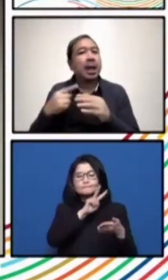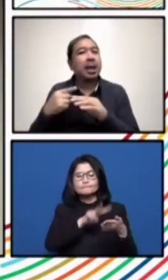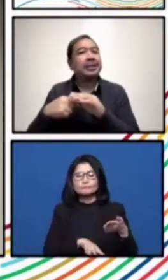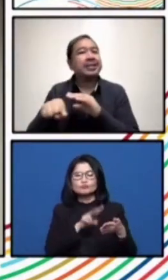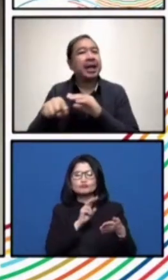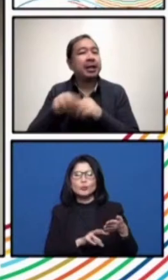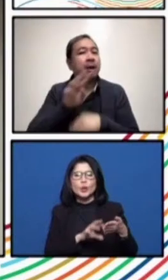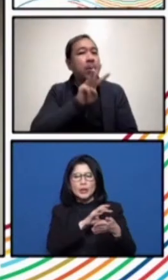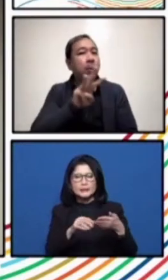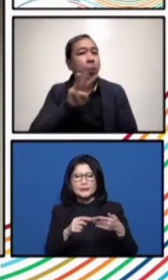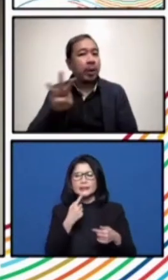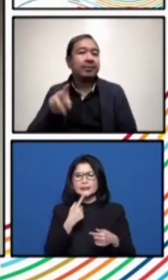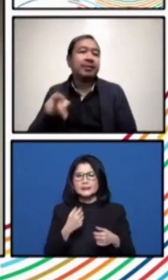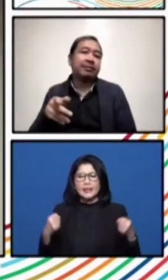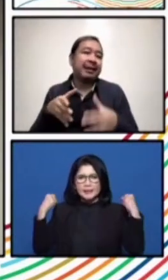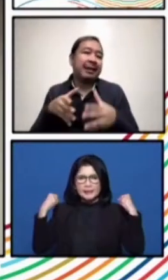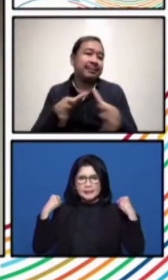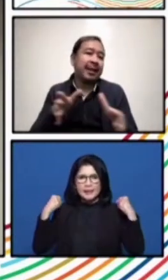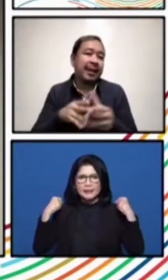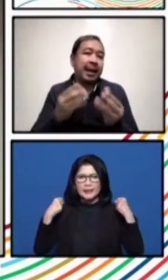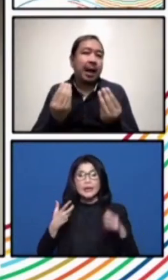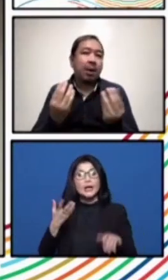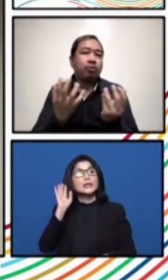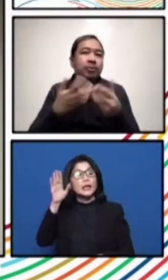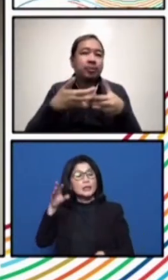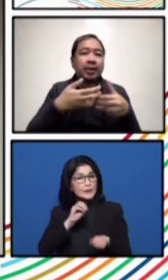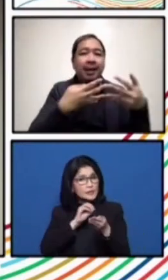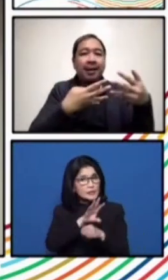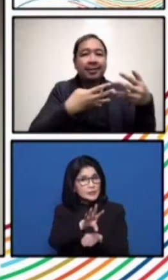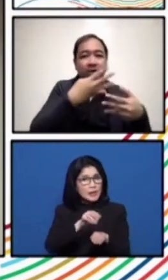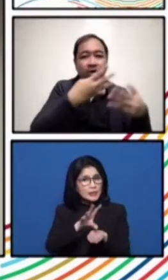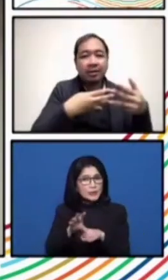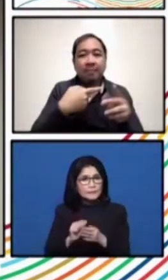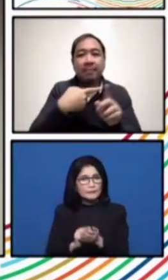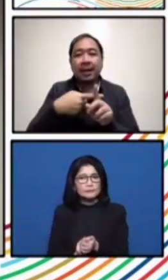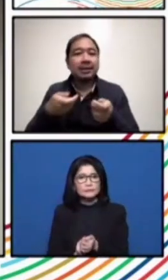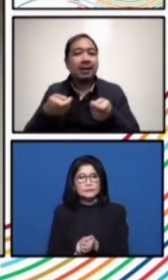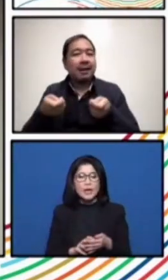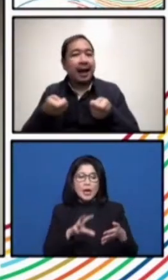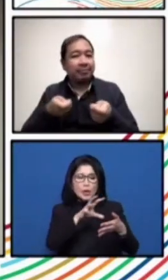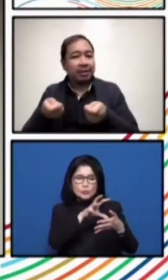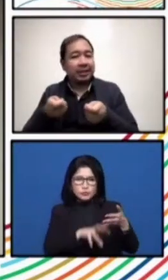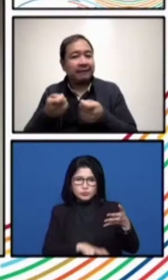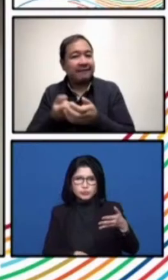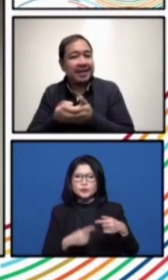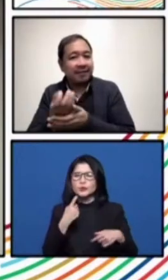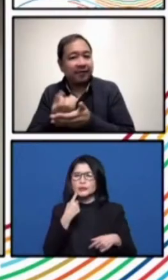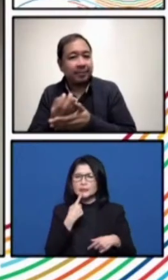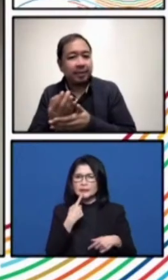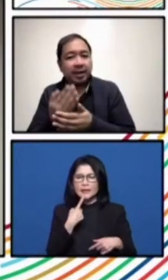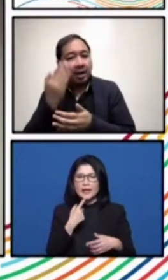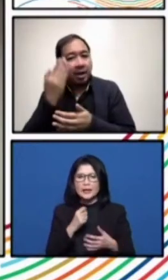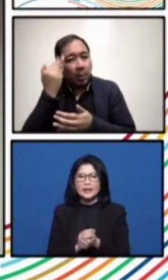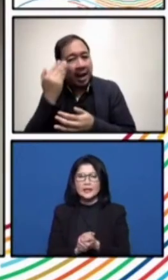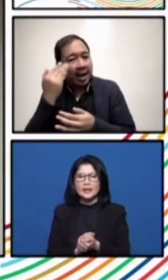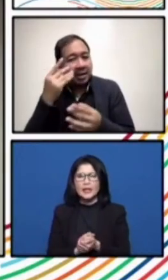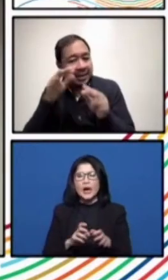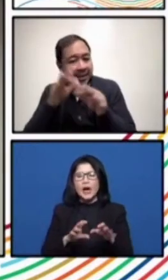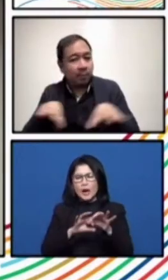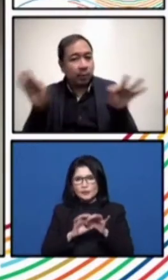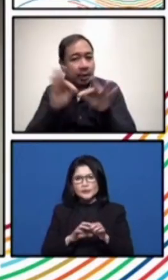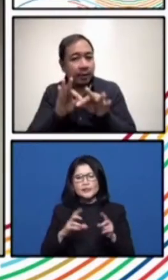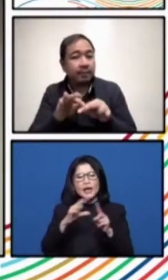about harmonization and between statistical administrative data and why you want to do it in the advantages of it so if if